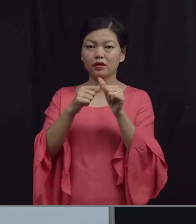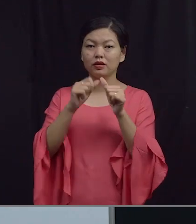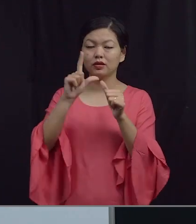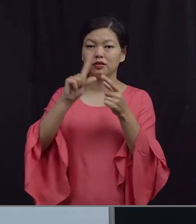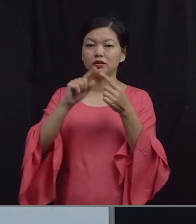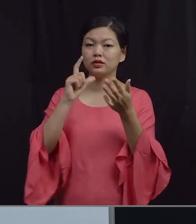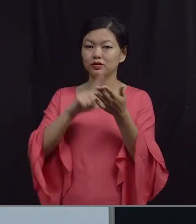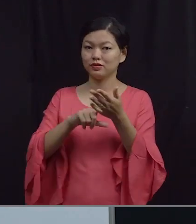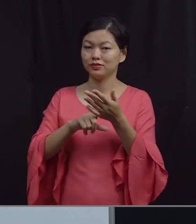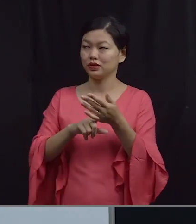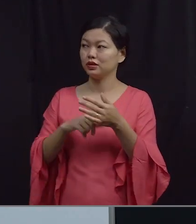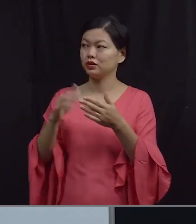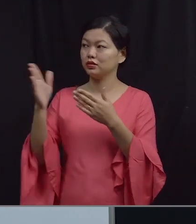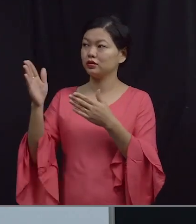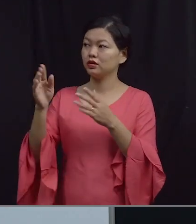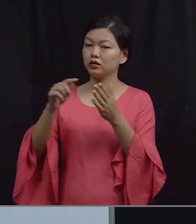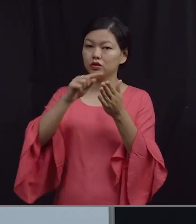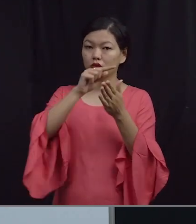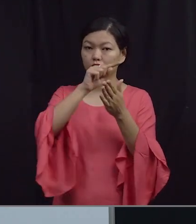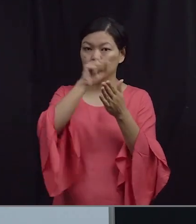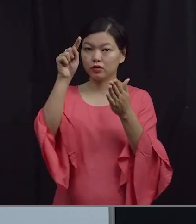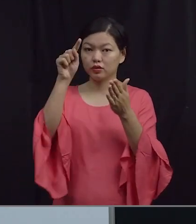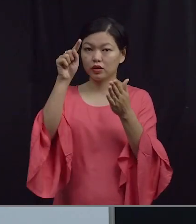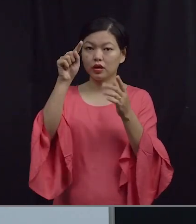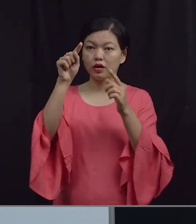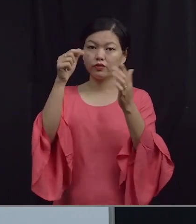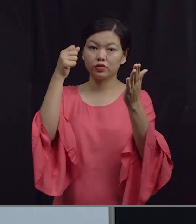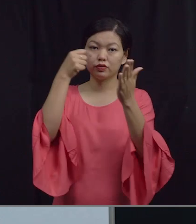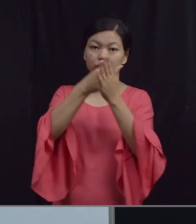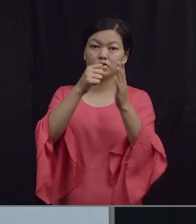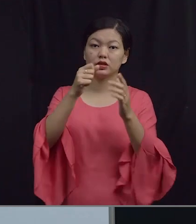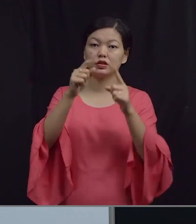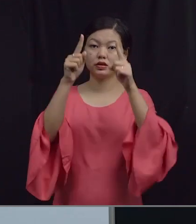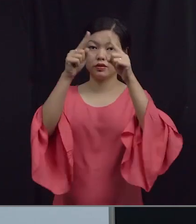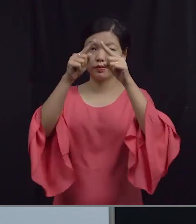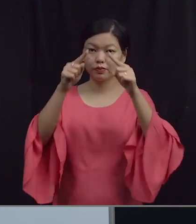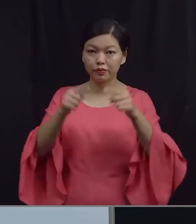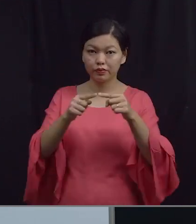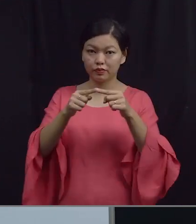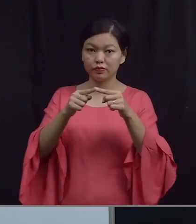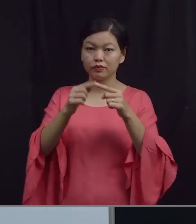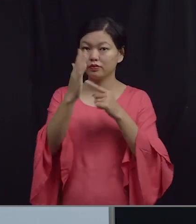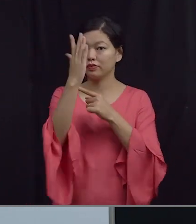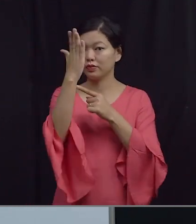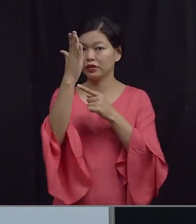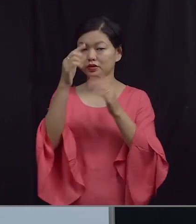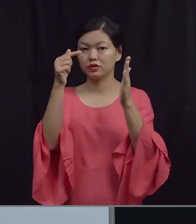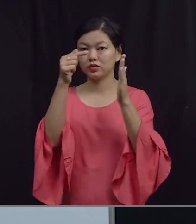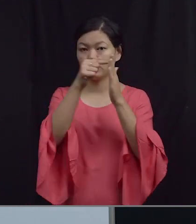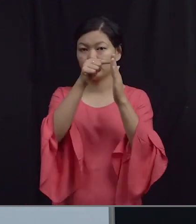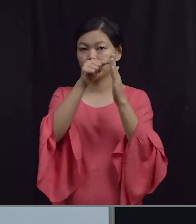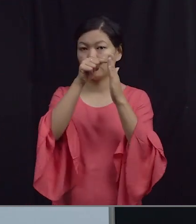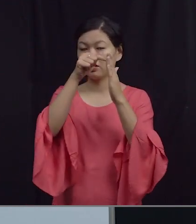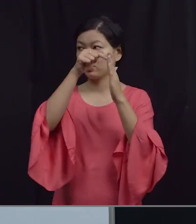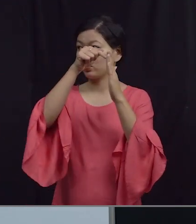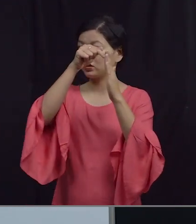ray is parallel to the principal axis, so after refraction it will passes through the focus, right. Say this is optical center, and say